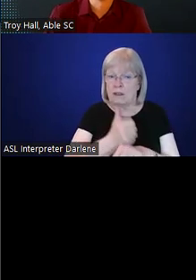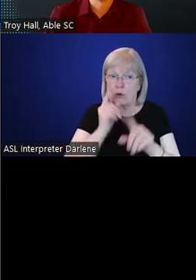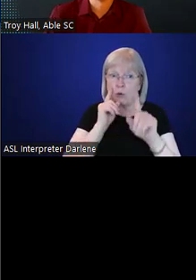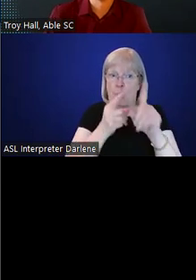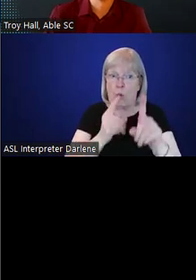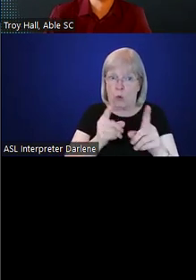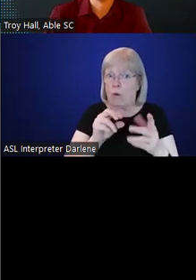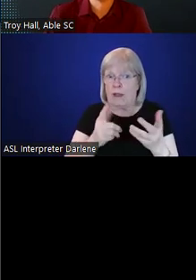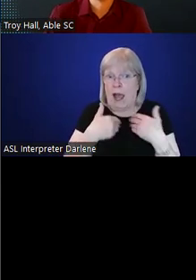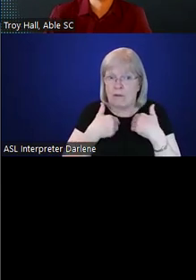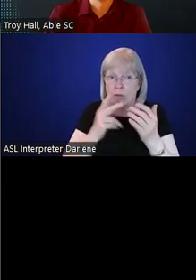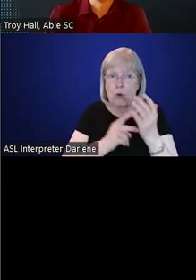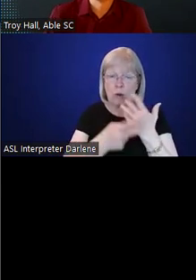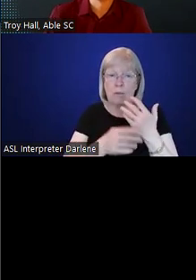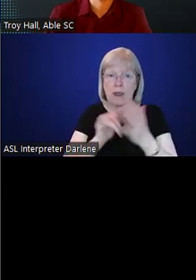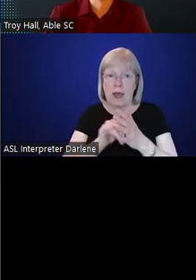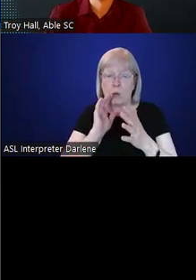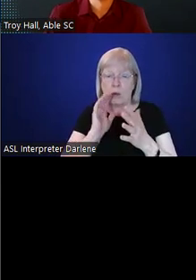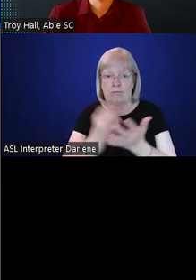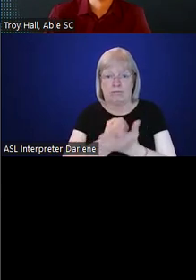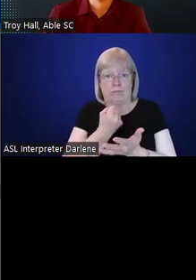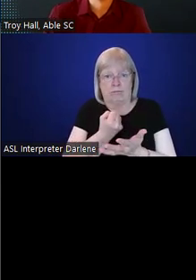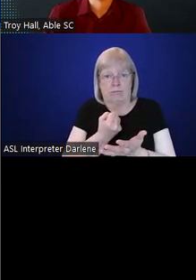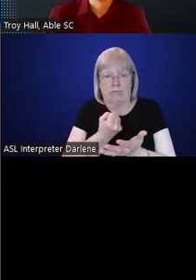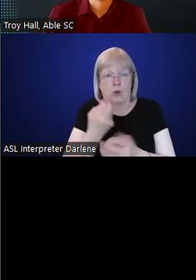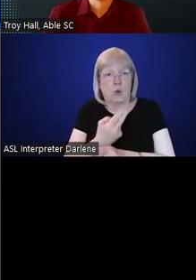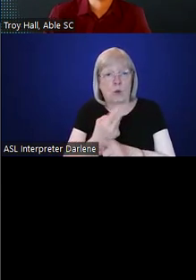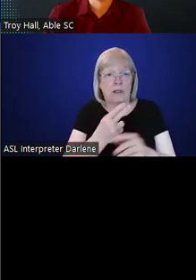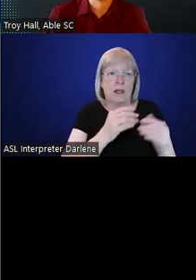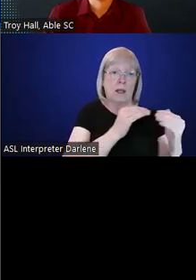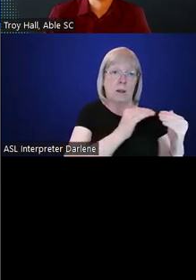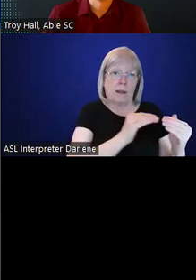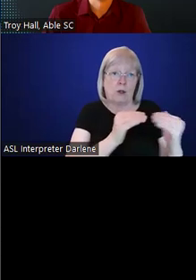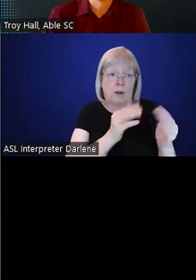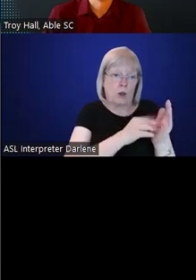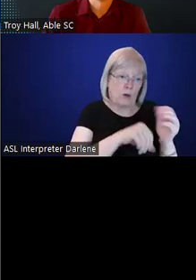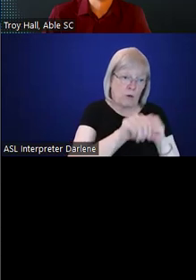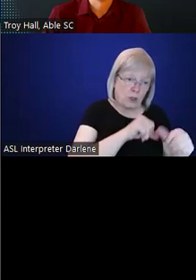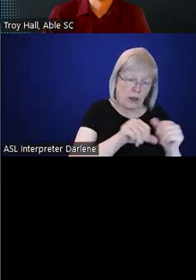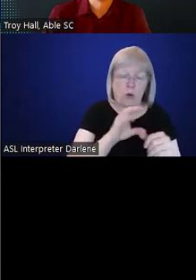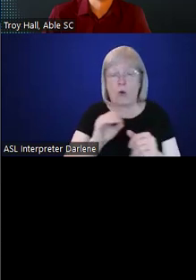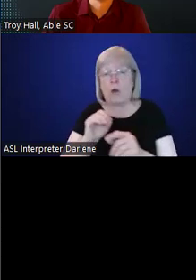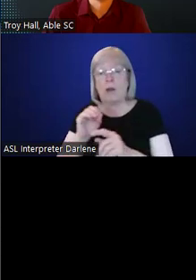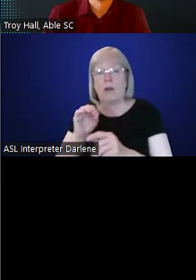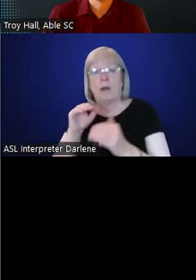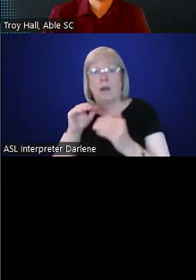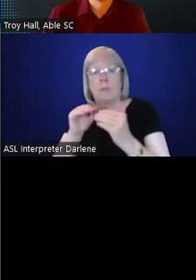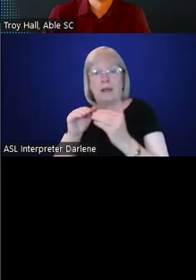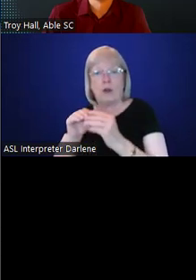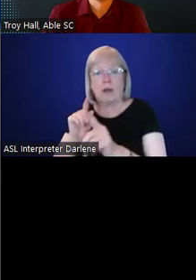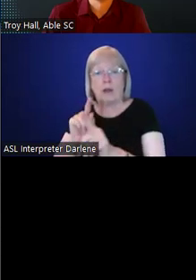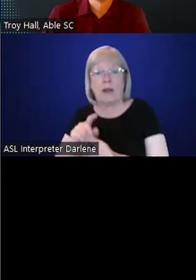have programs that utilize peer-to-peer learning or peer mentoring? We have a